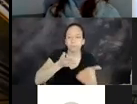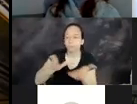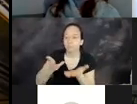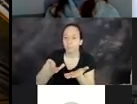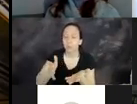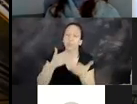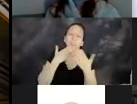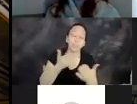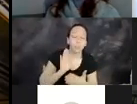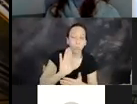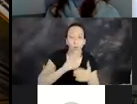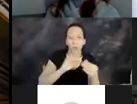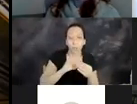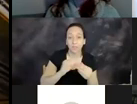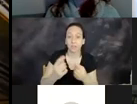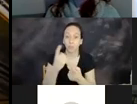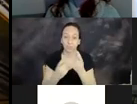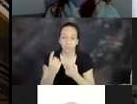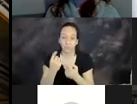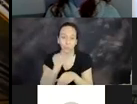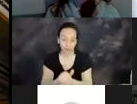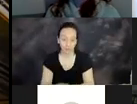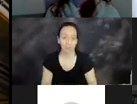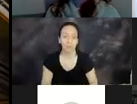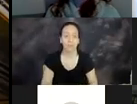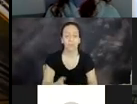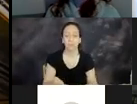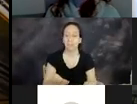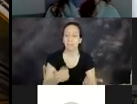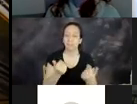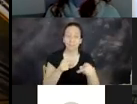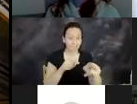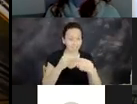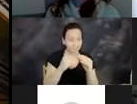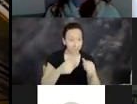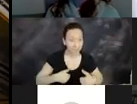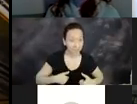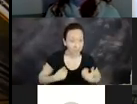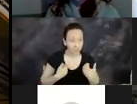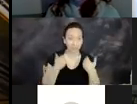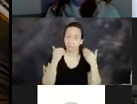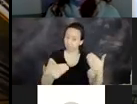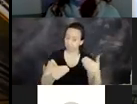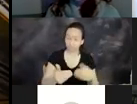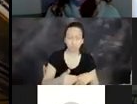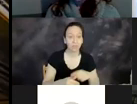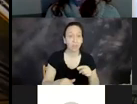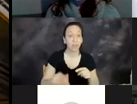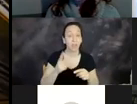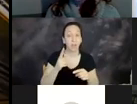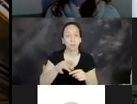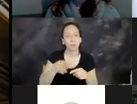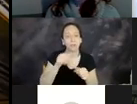and questions for us tonight. Please feel free to use that email address. Check out the map. Look